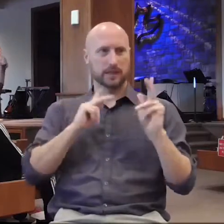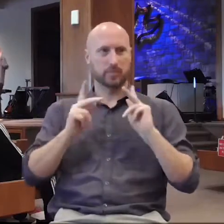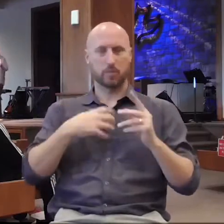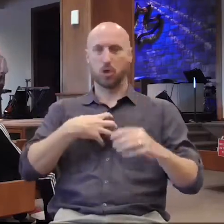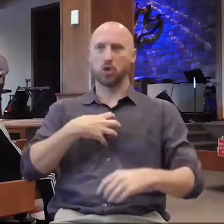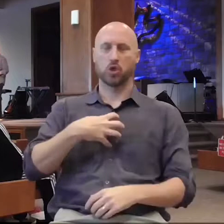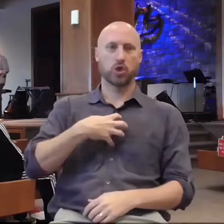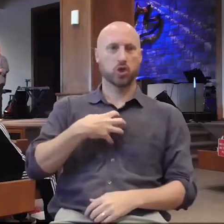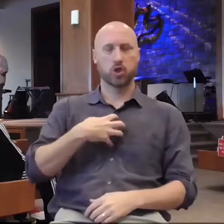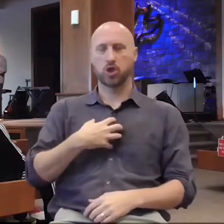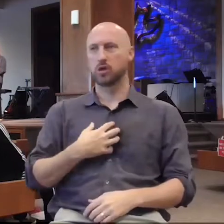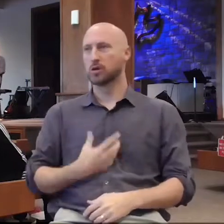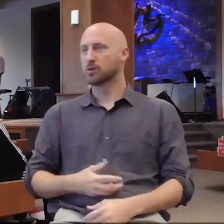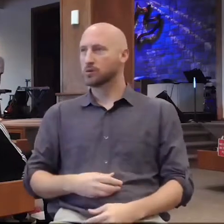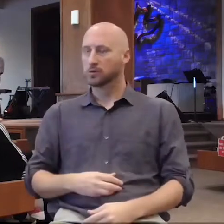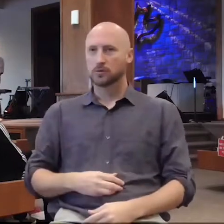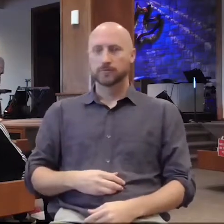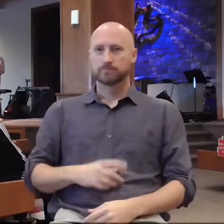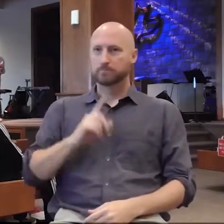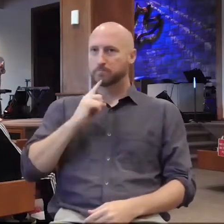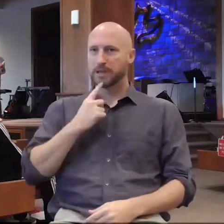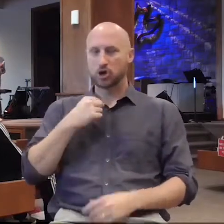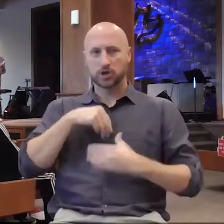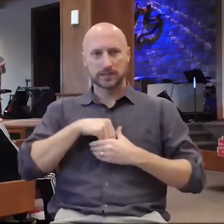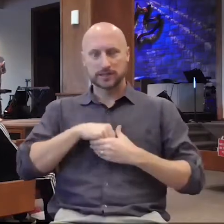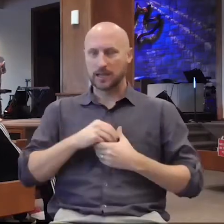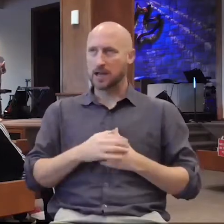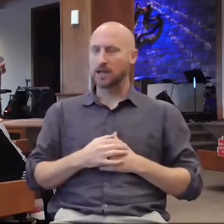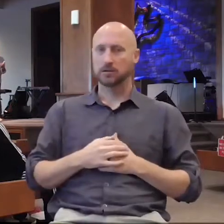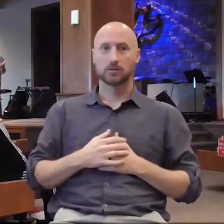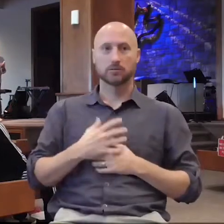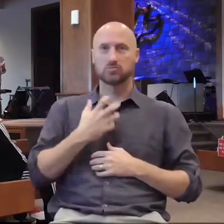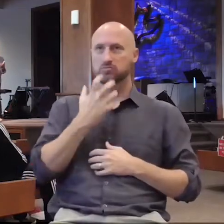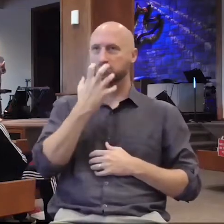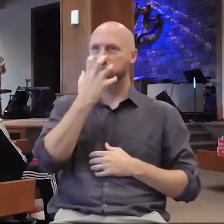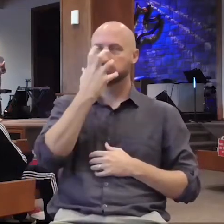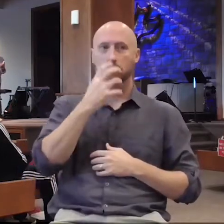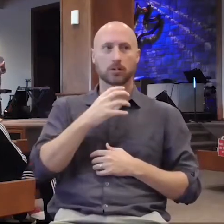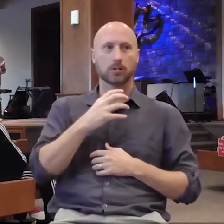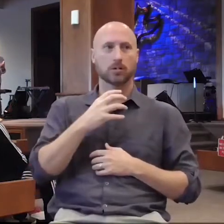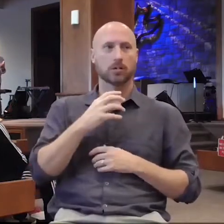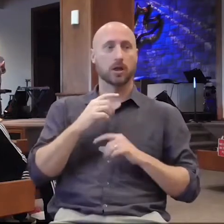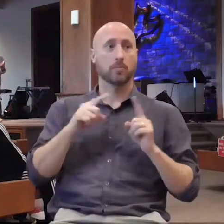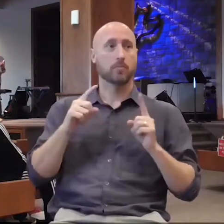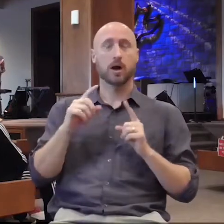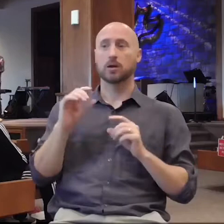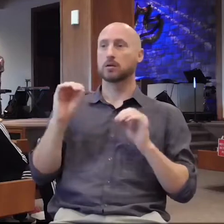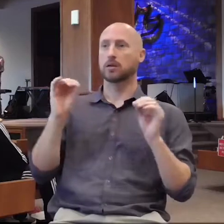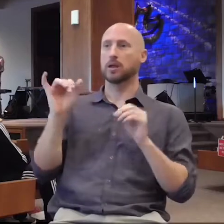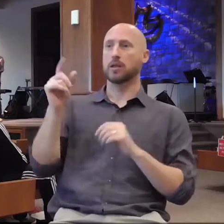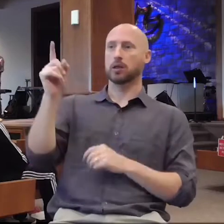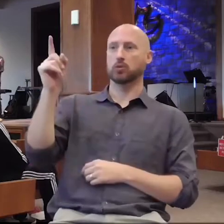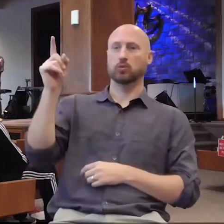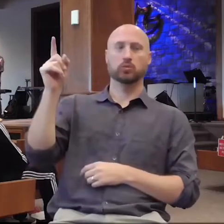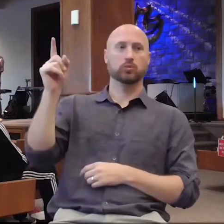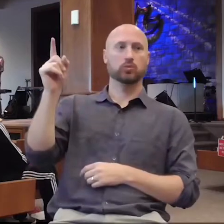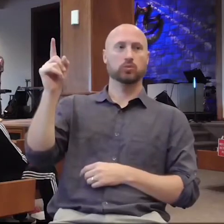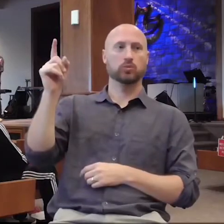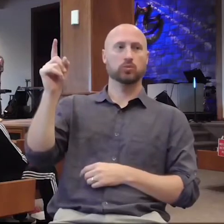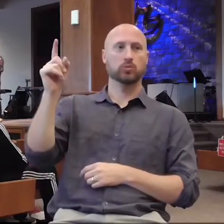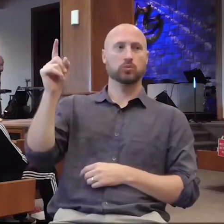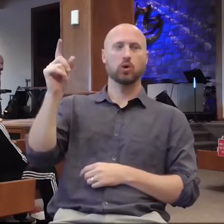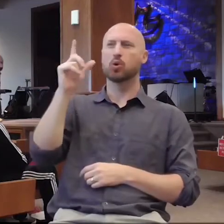complainy, they hold grudges. And he says, but there's none like you. Who is our Lord like unto